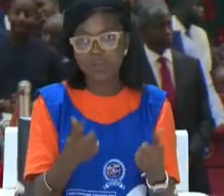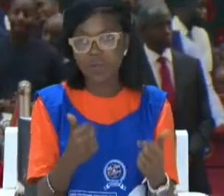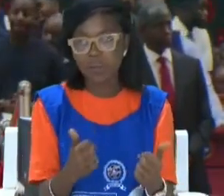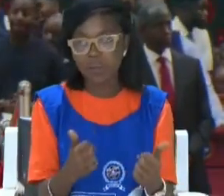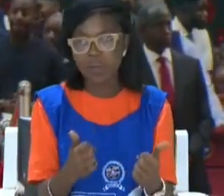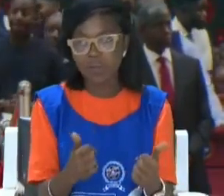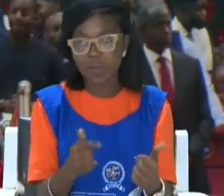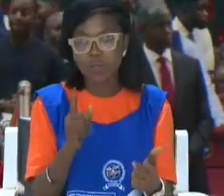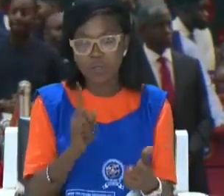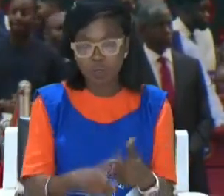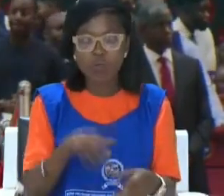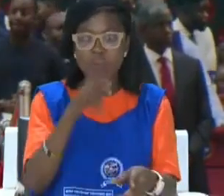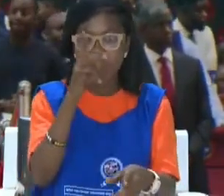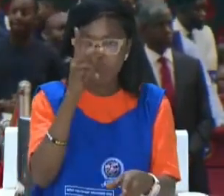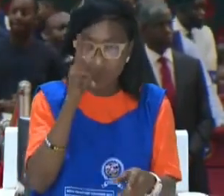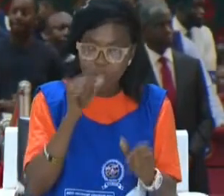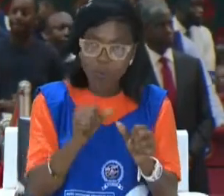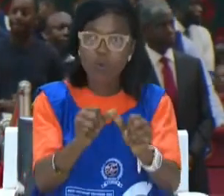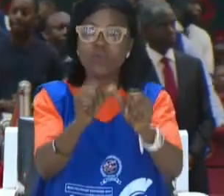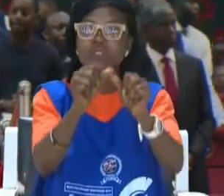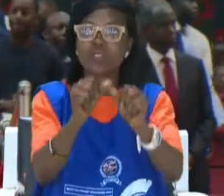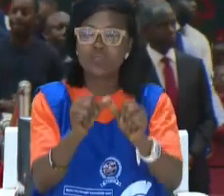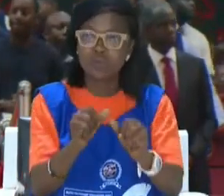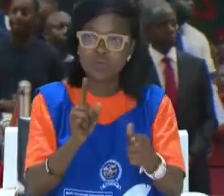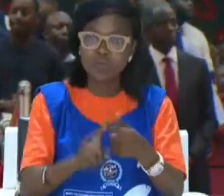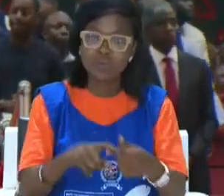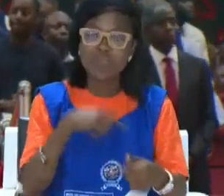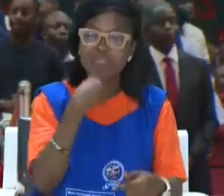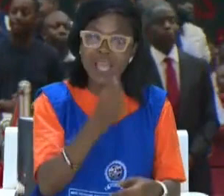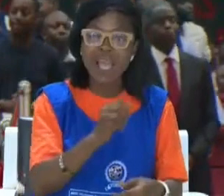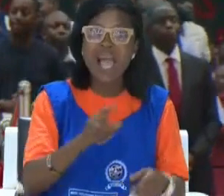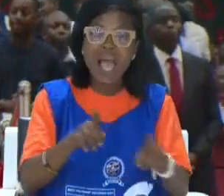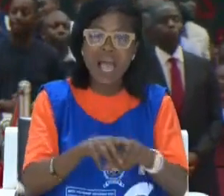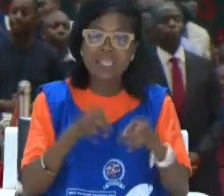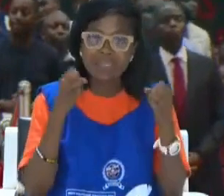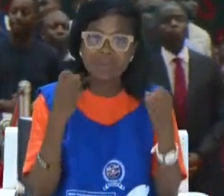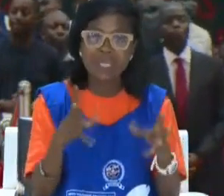So keep on telling as many people as possible.